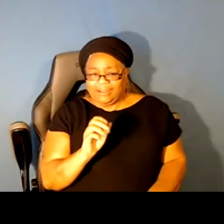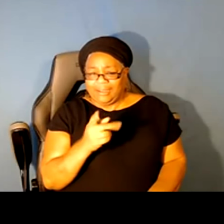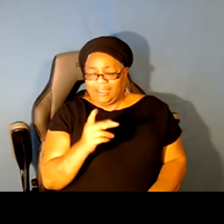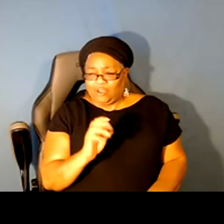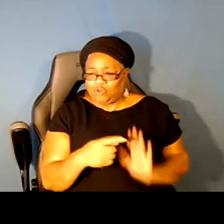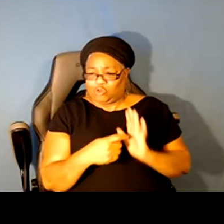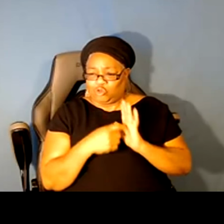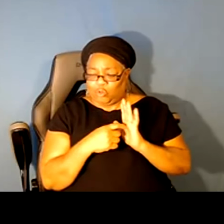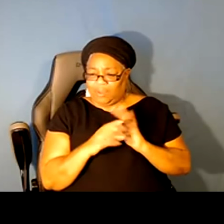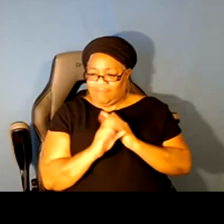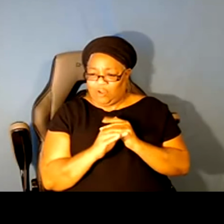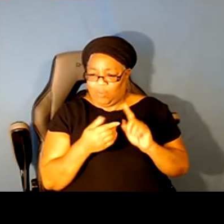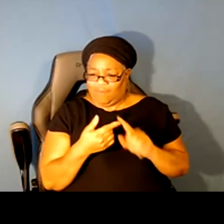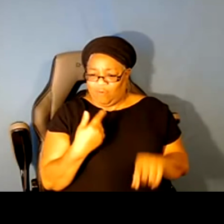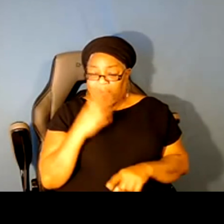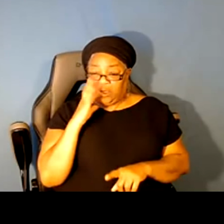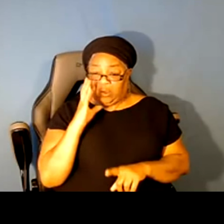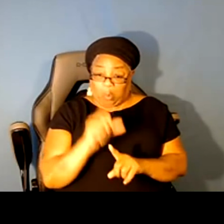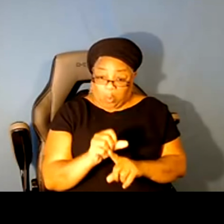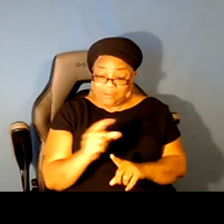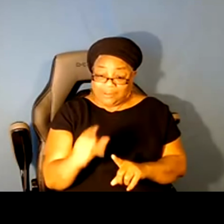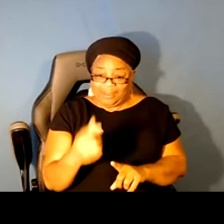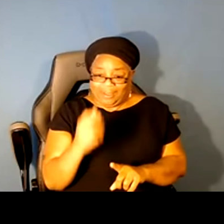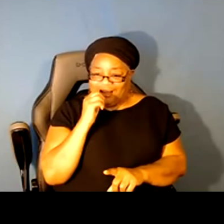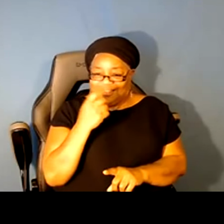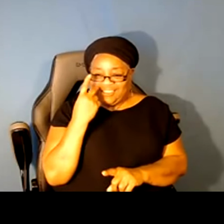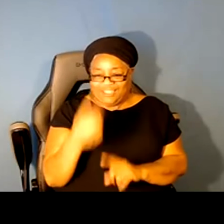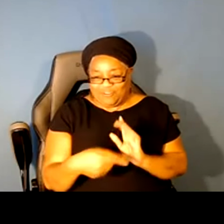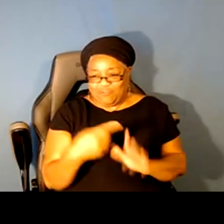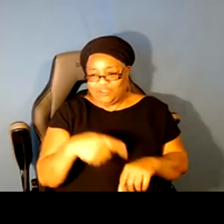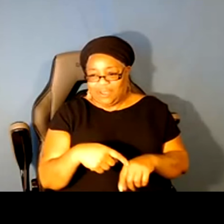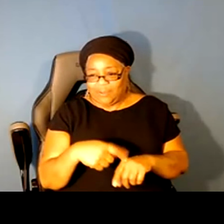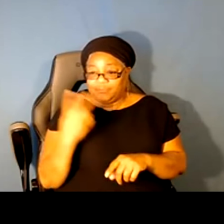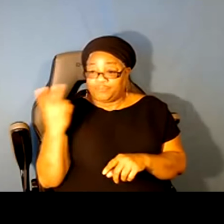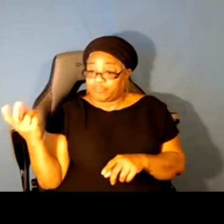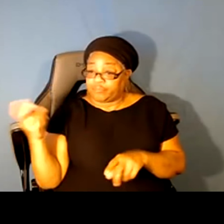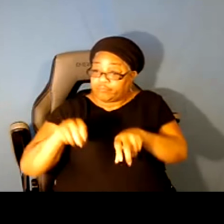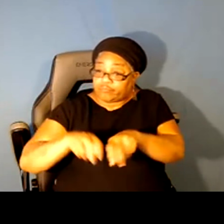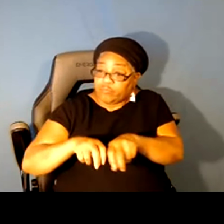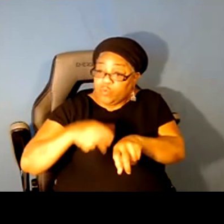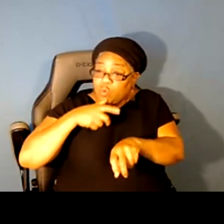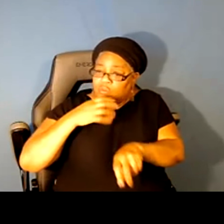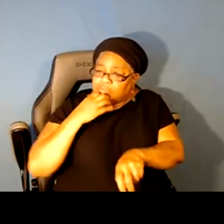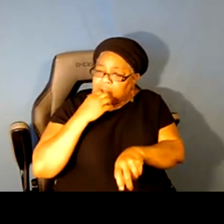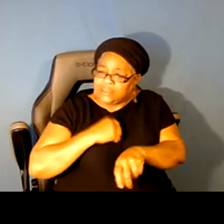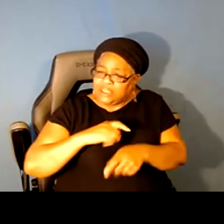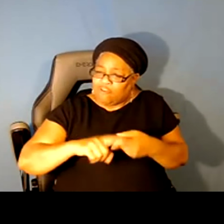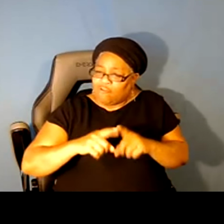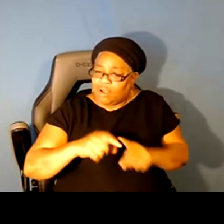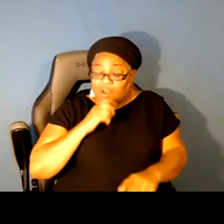things that I didn't catch in the first time. So that was really cool. Today I'm joined by my dear friend, and I don't just call anybody my friend. This is